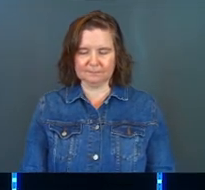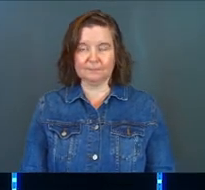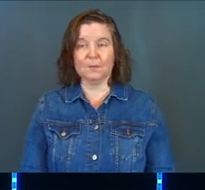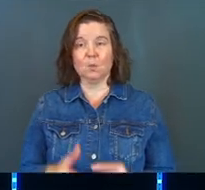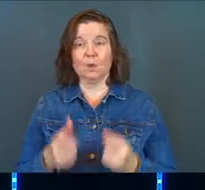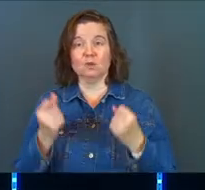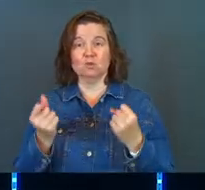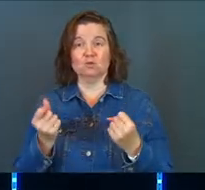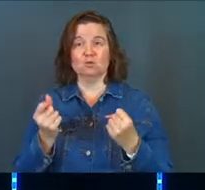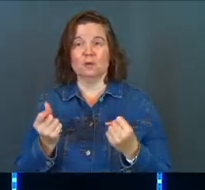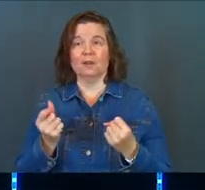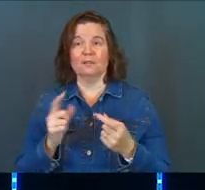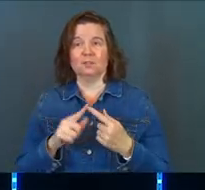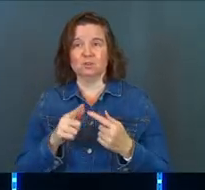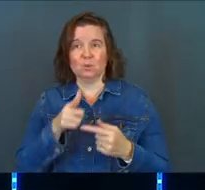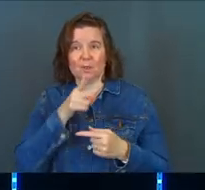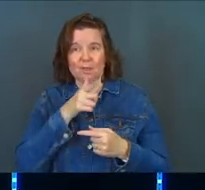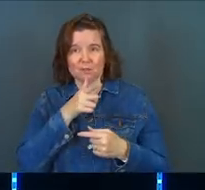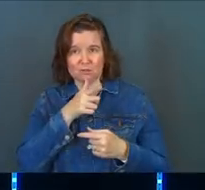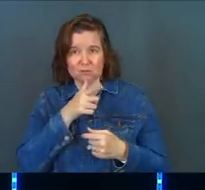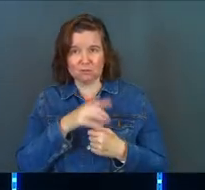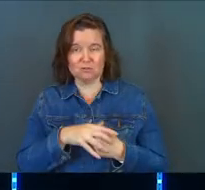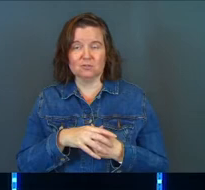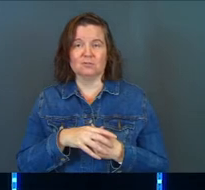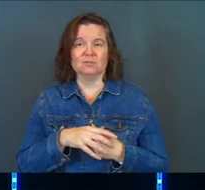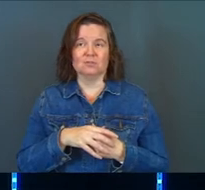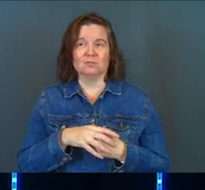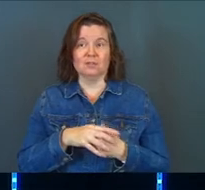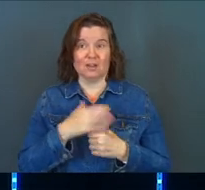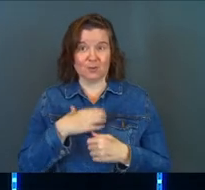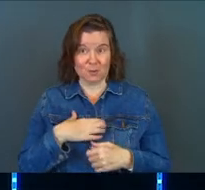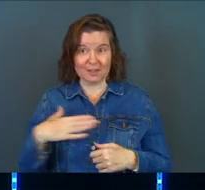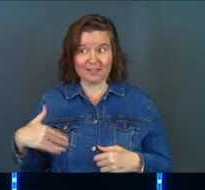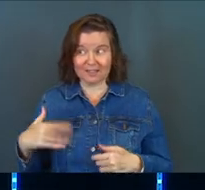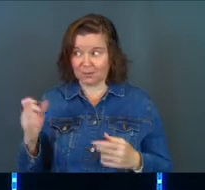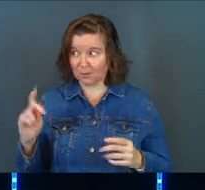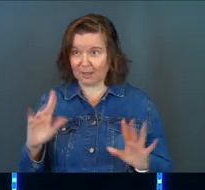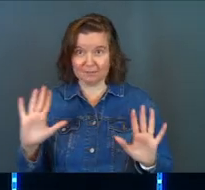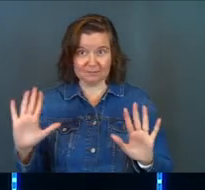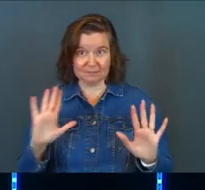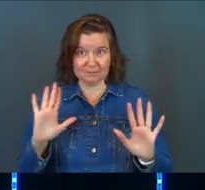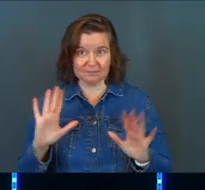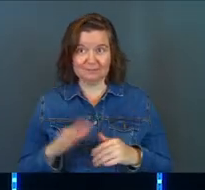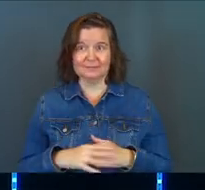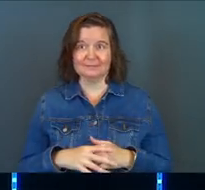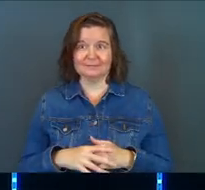When you're driving to lunch, are you hungry yet? Everybody okay?